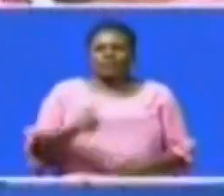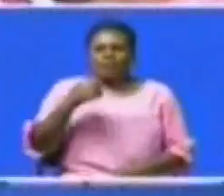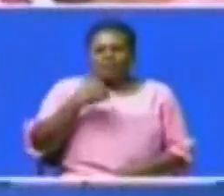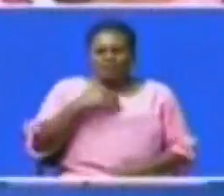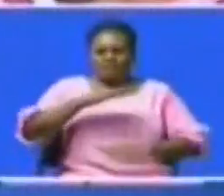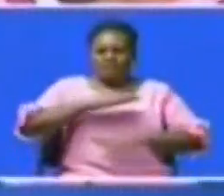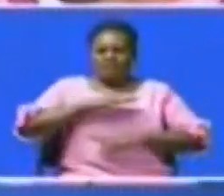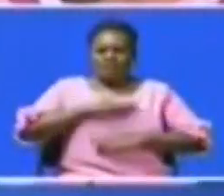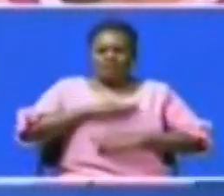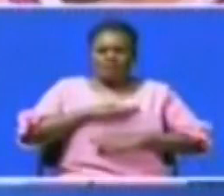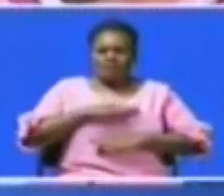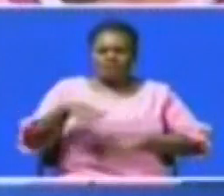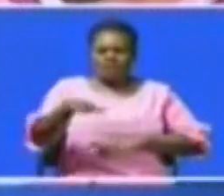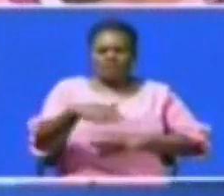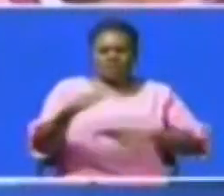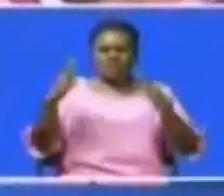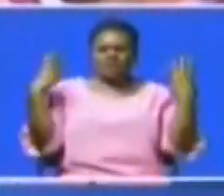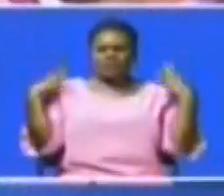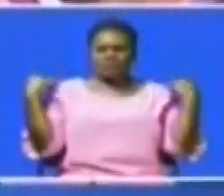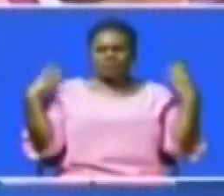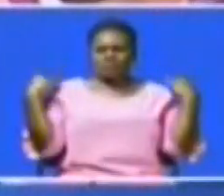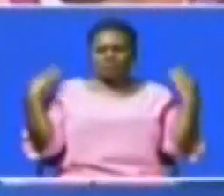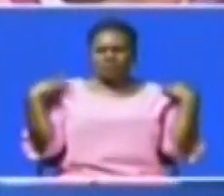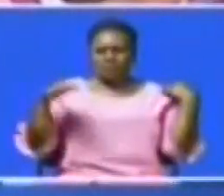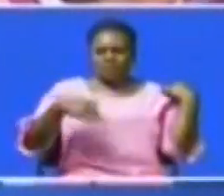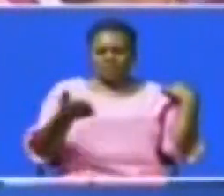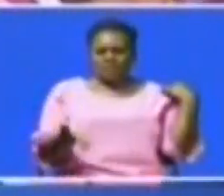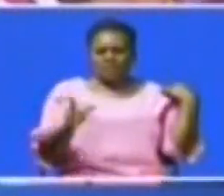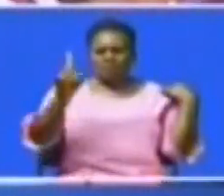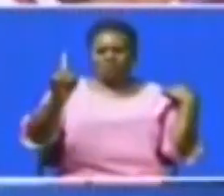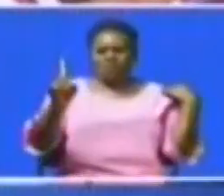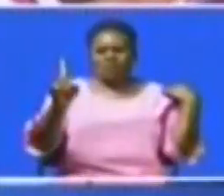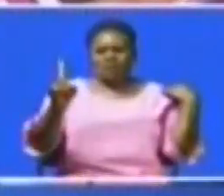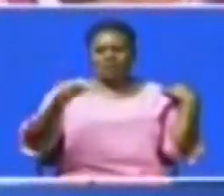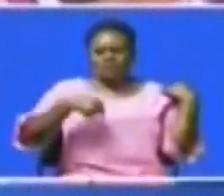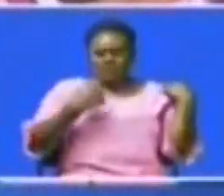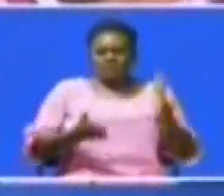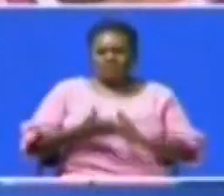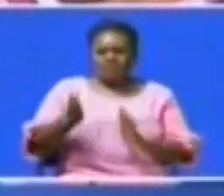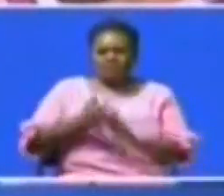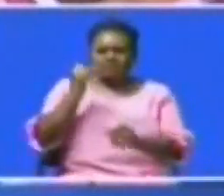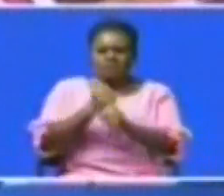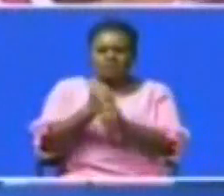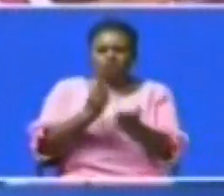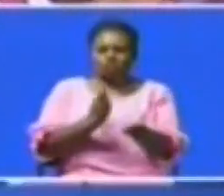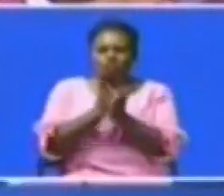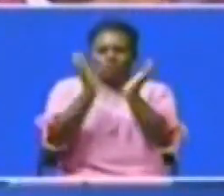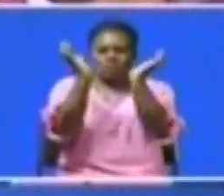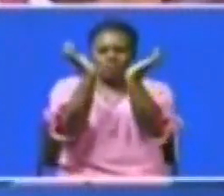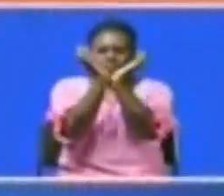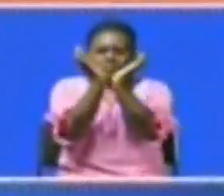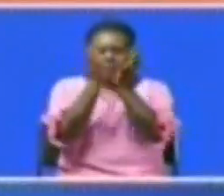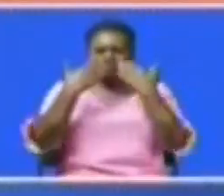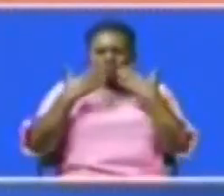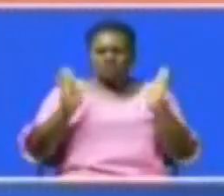enough facilities for training, Kamarin being one of the facilities. So we have to move with the speed to ensure that Kamarin